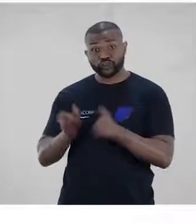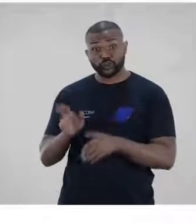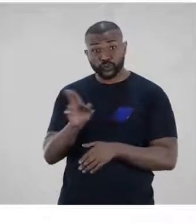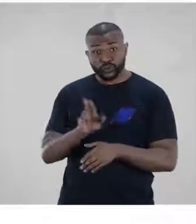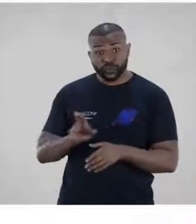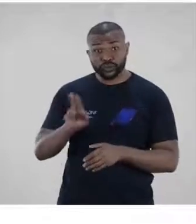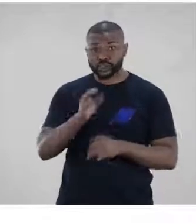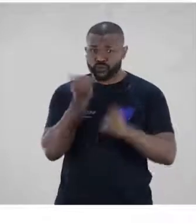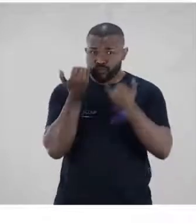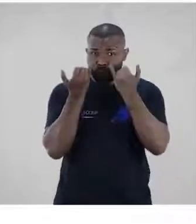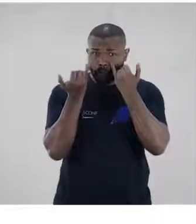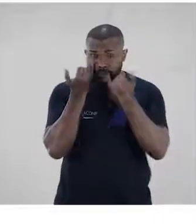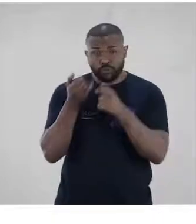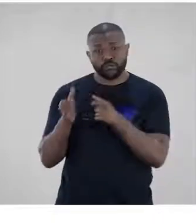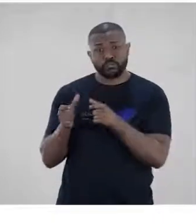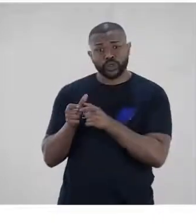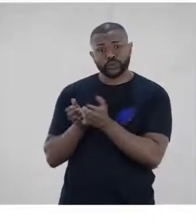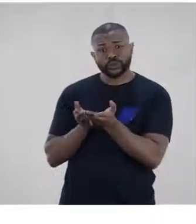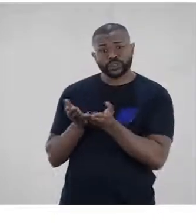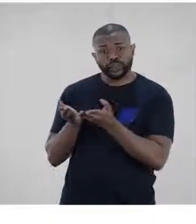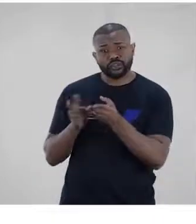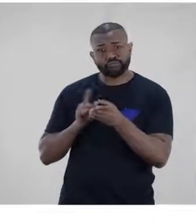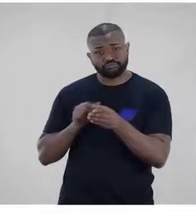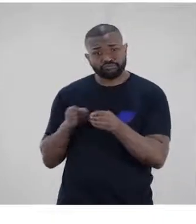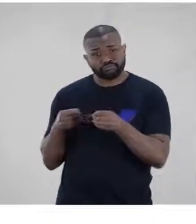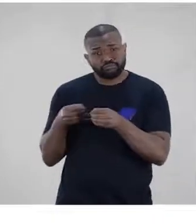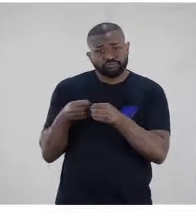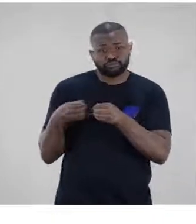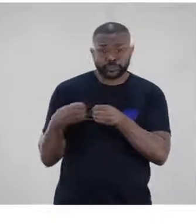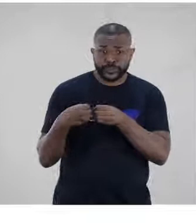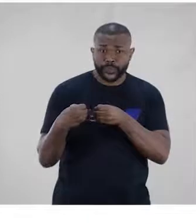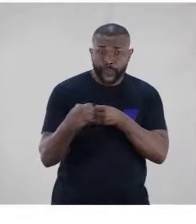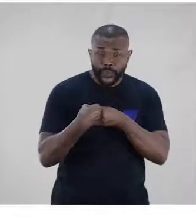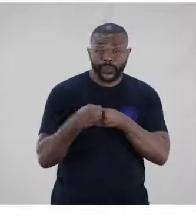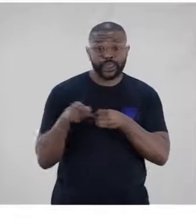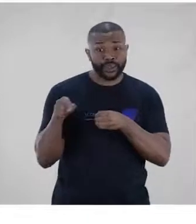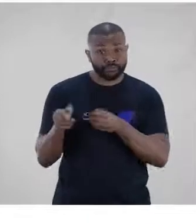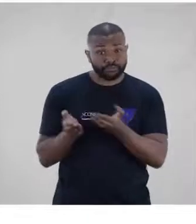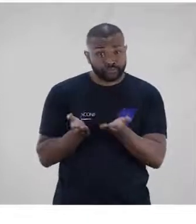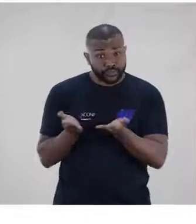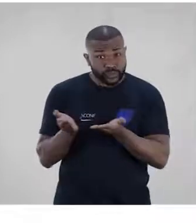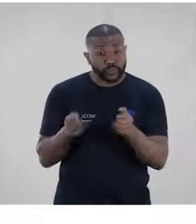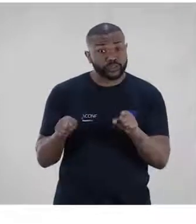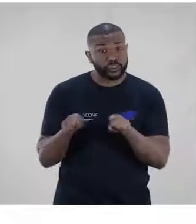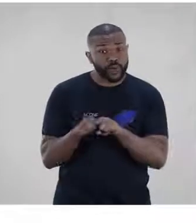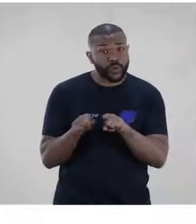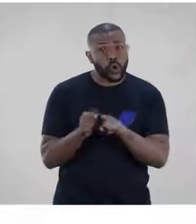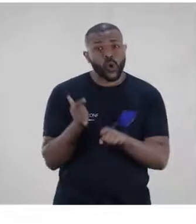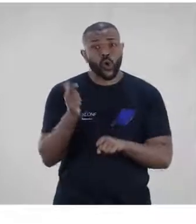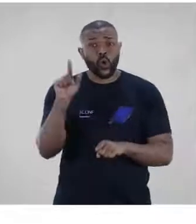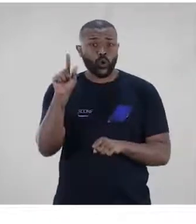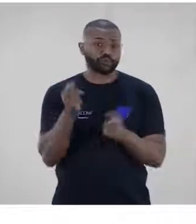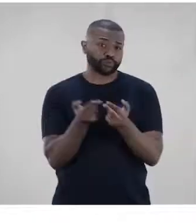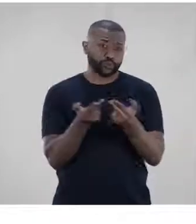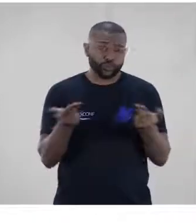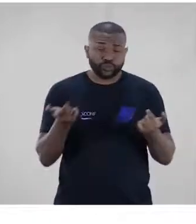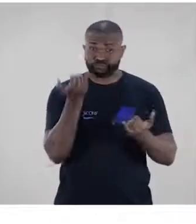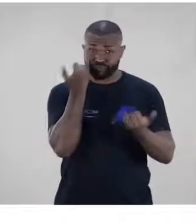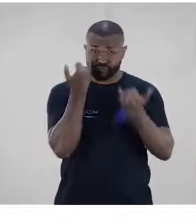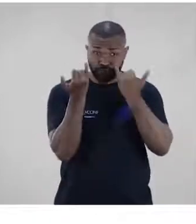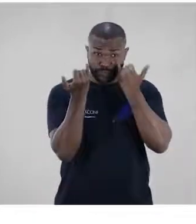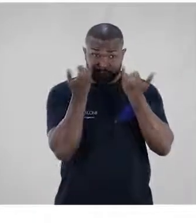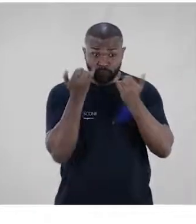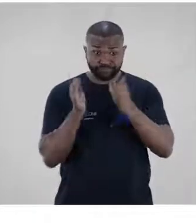you know, microservice operational system or an upstream data product. And on the other hand, it provides data in a